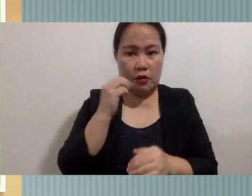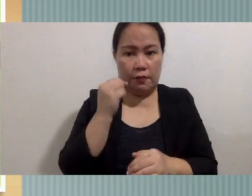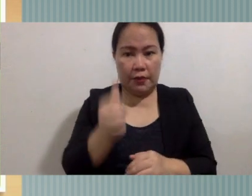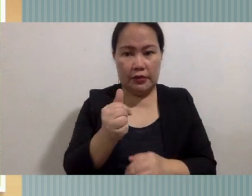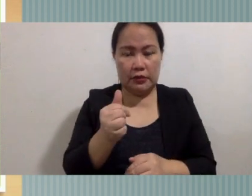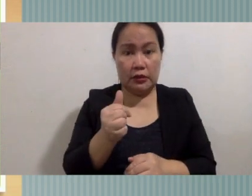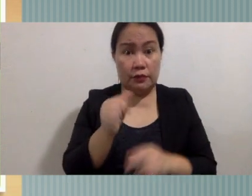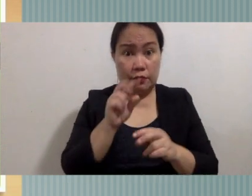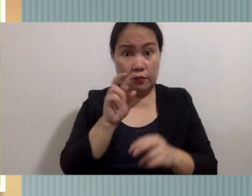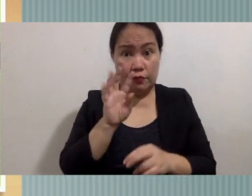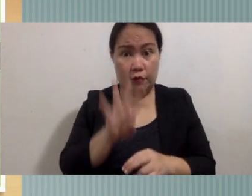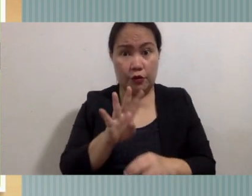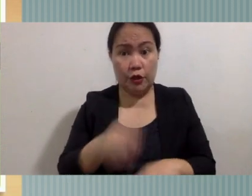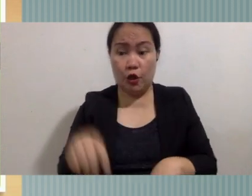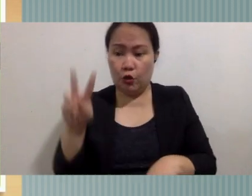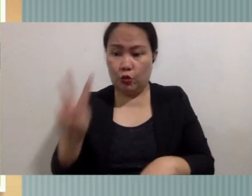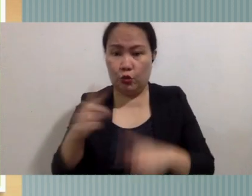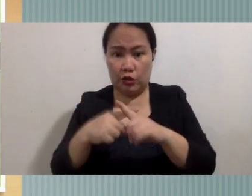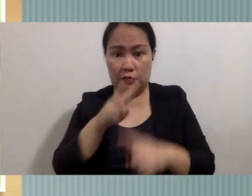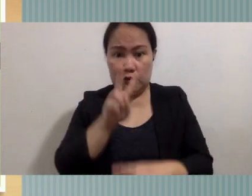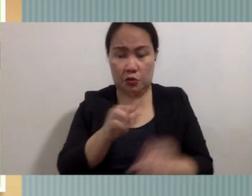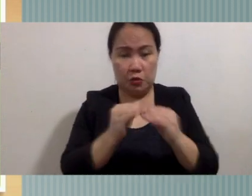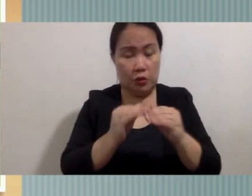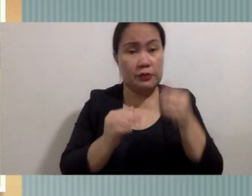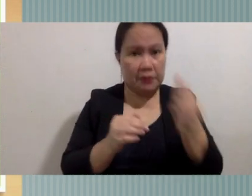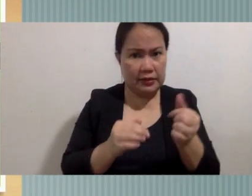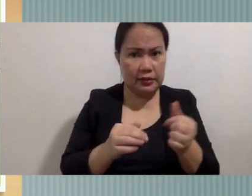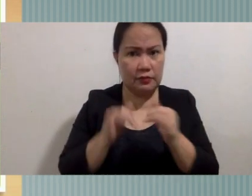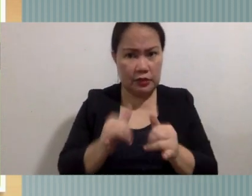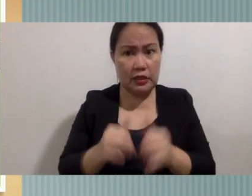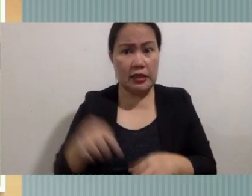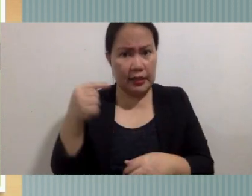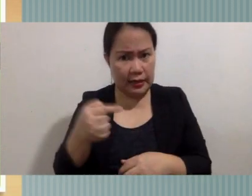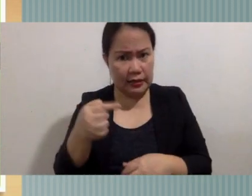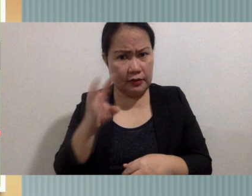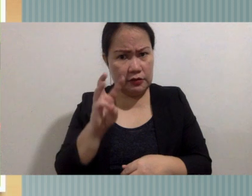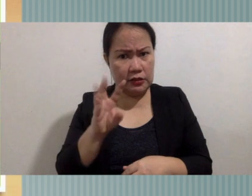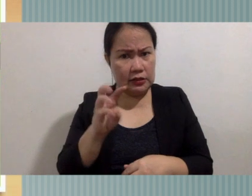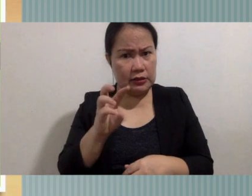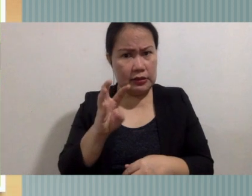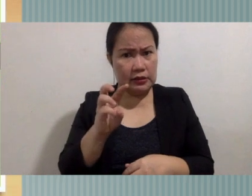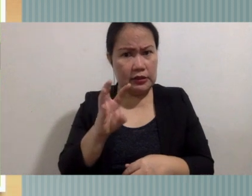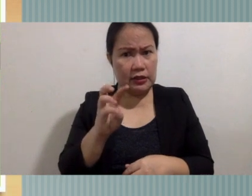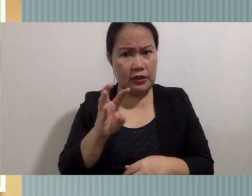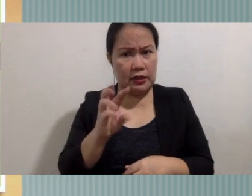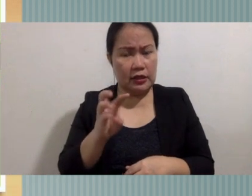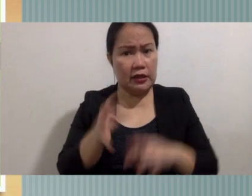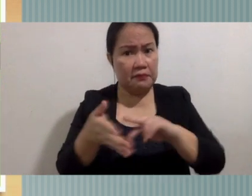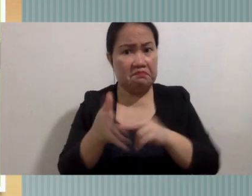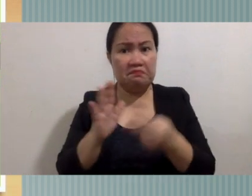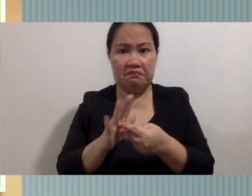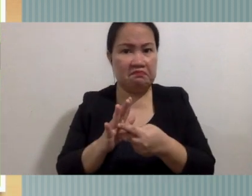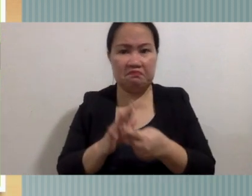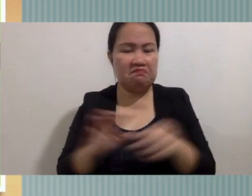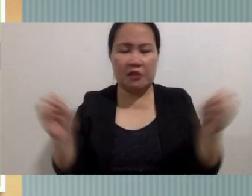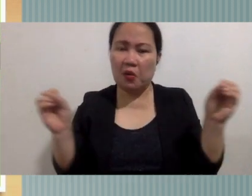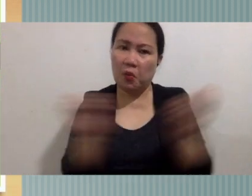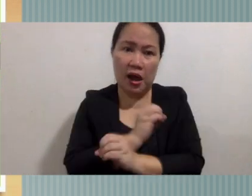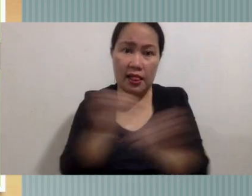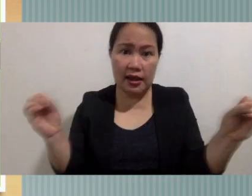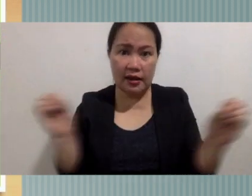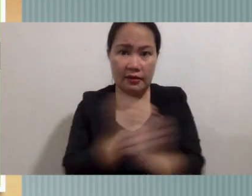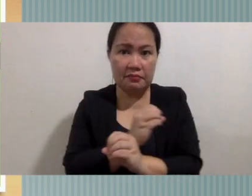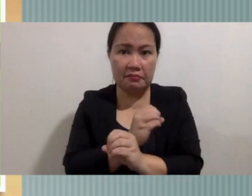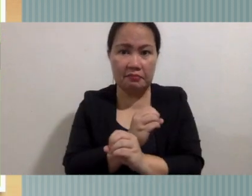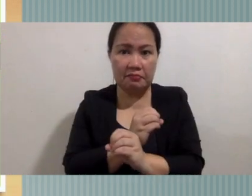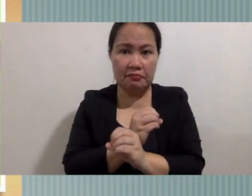negative 2, it's positive. 2 times 2, it's positive. Okay? So, negative 16, ibig